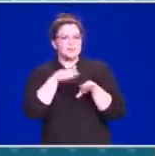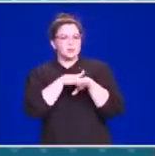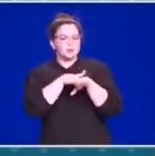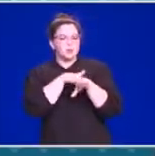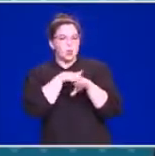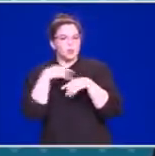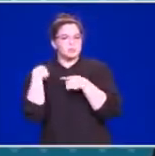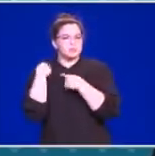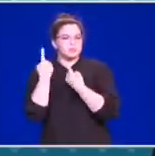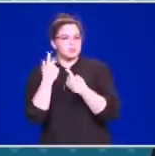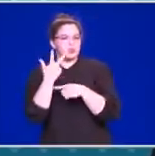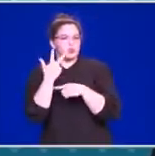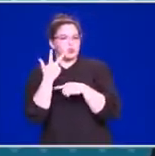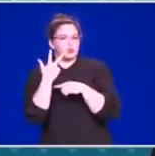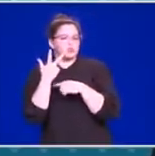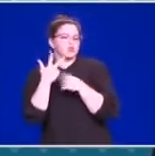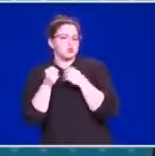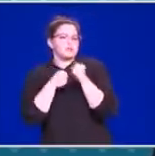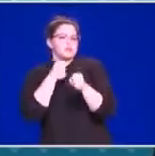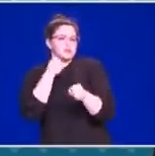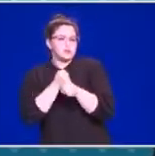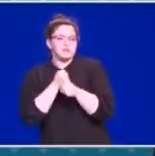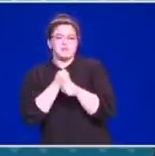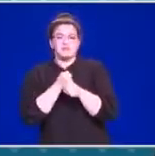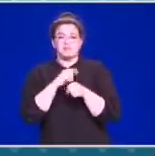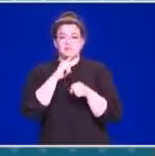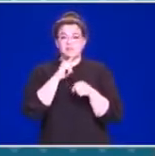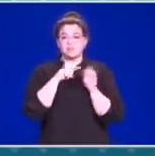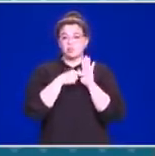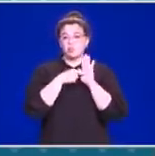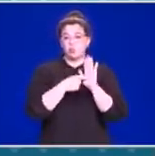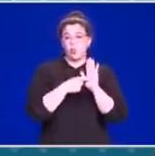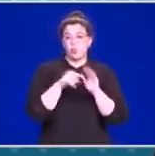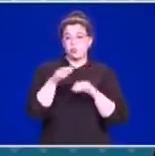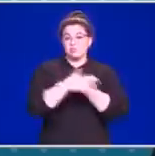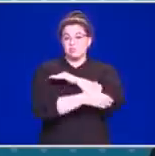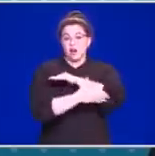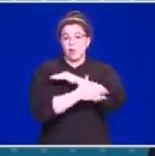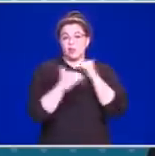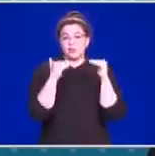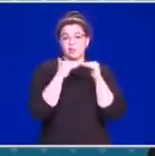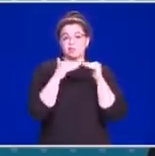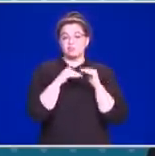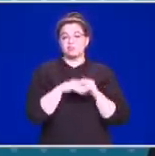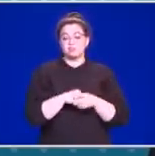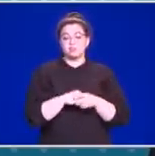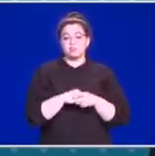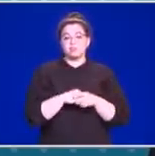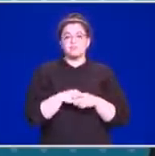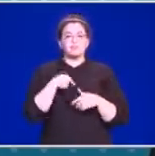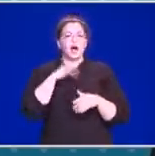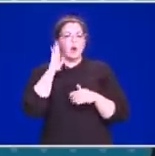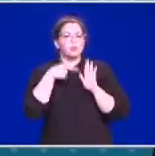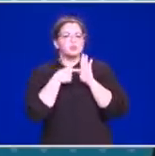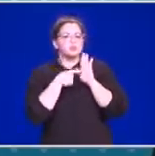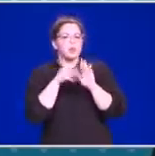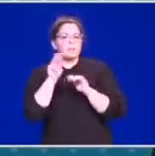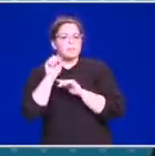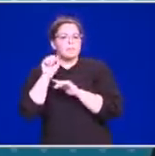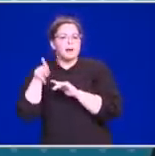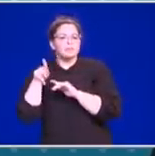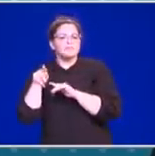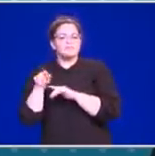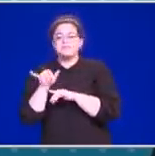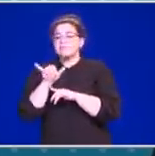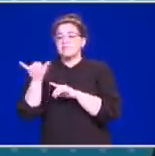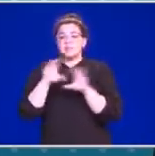past 3 decades is even more pronounced at the county level than for states. I'll show maps for the last 3 decades, all with the